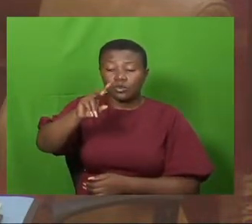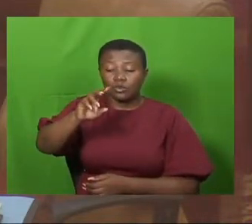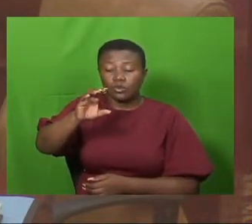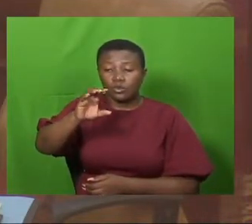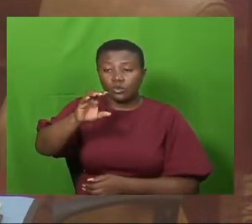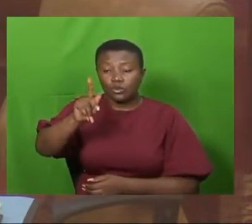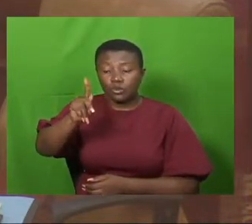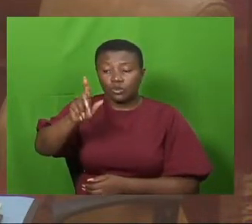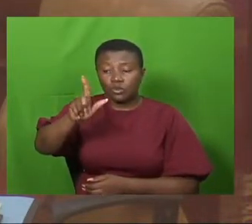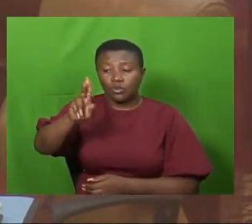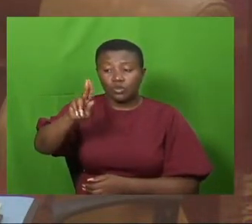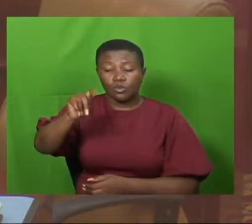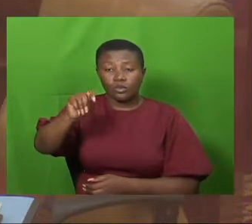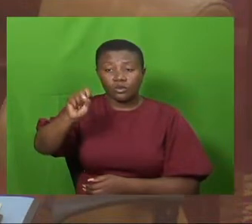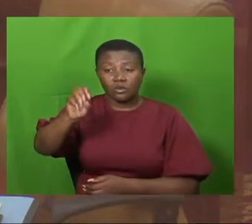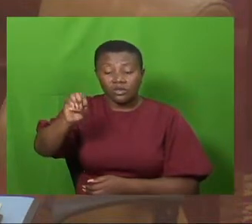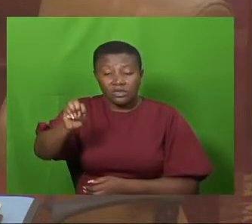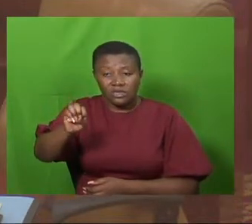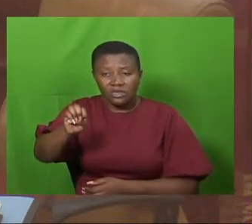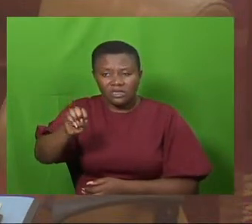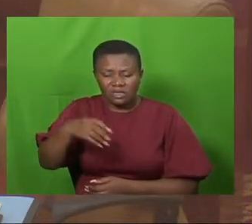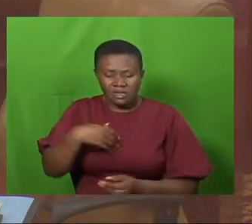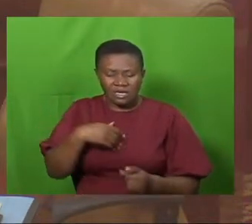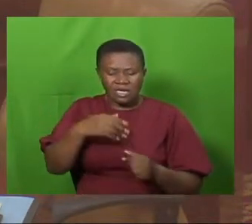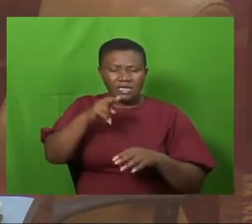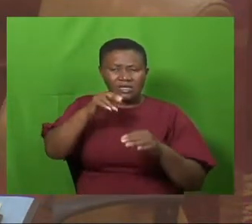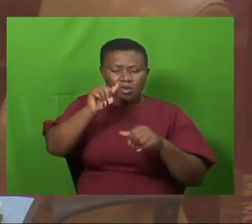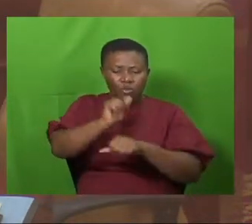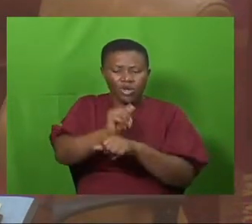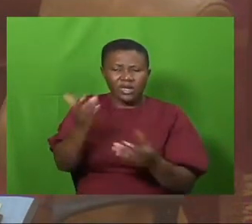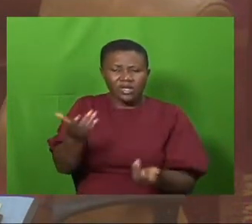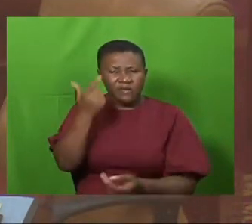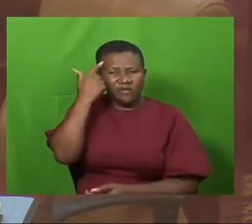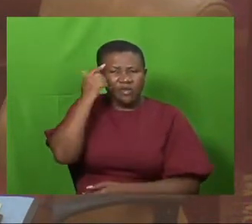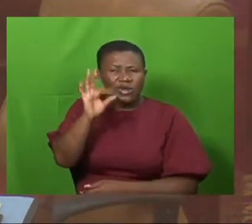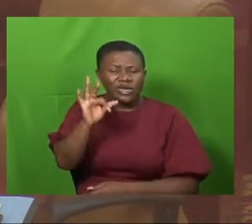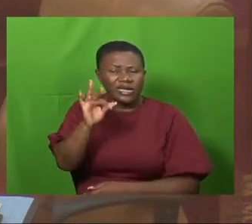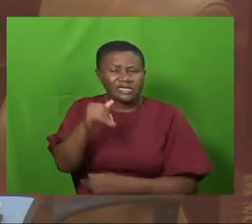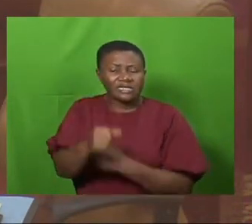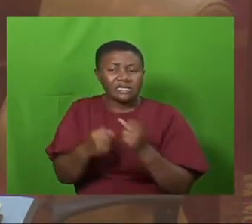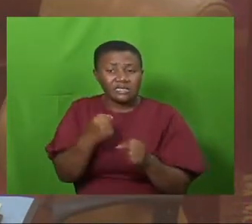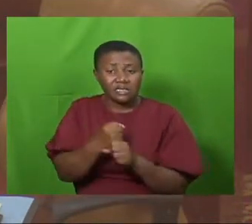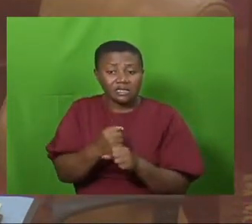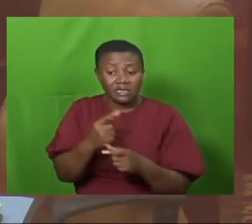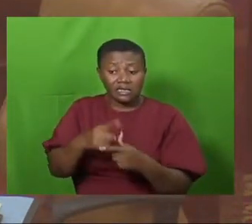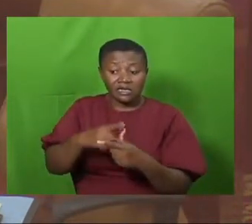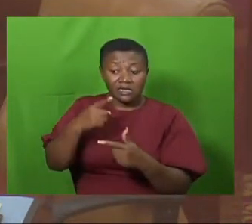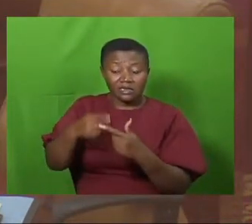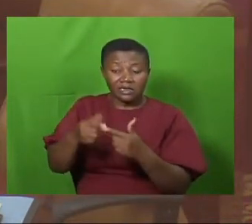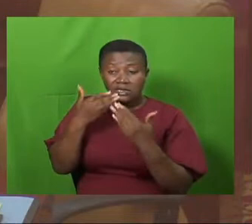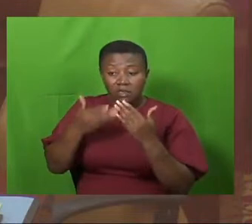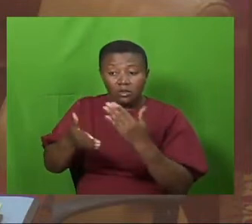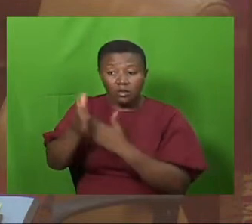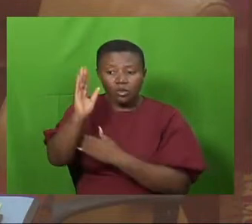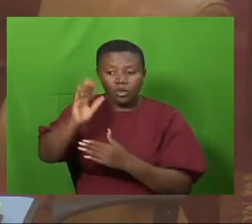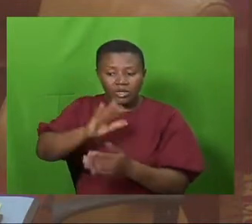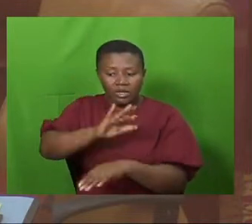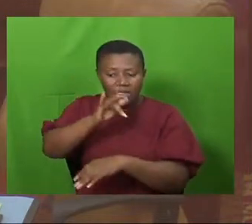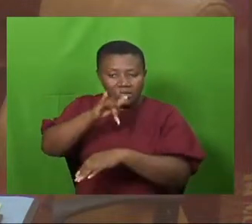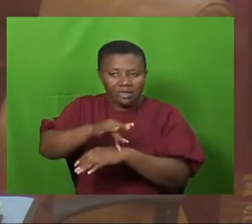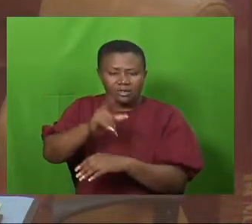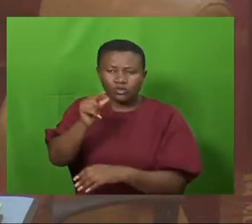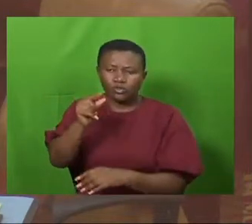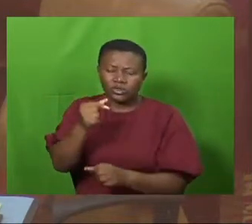year, he will have been 20 years in this chamber. He said that, Mr. Speaker, we must not entertain this